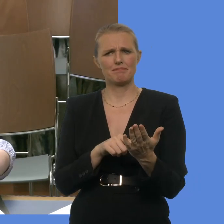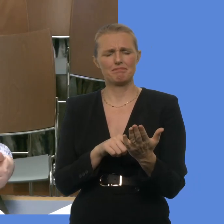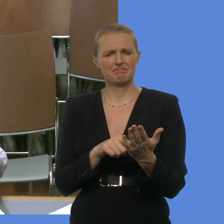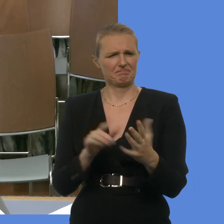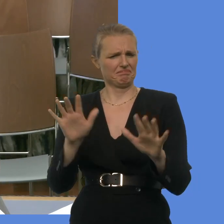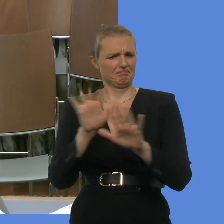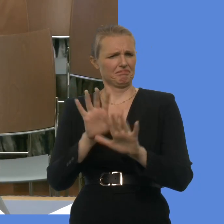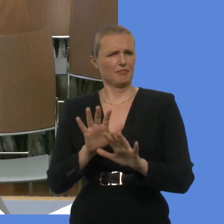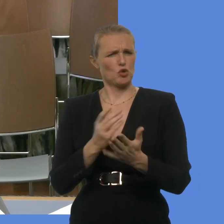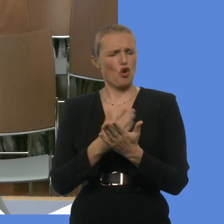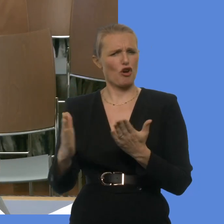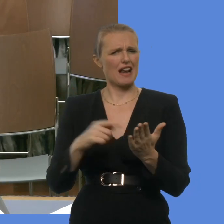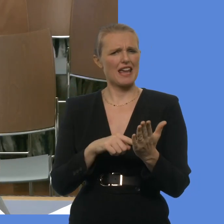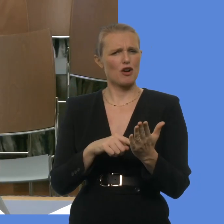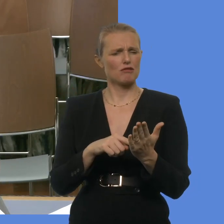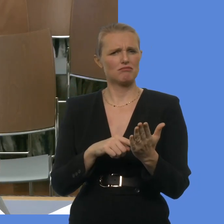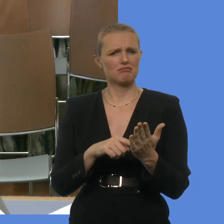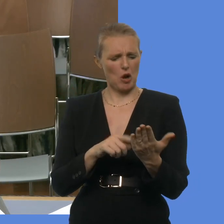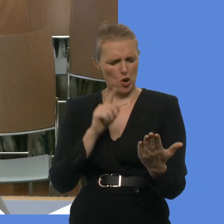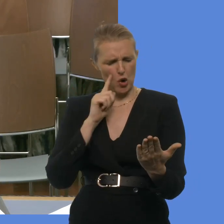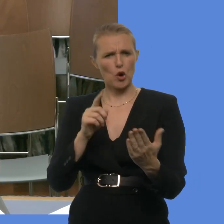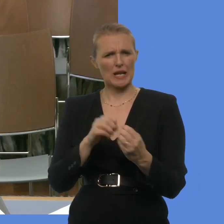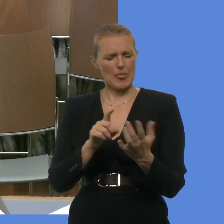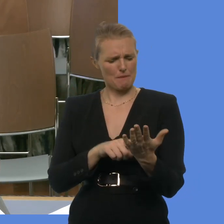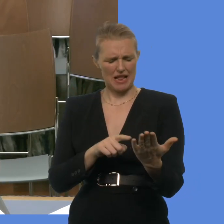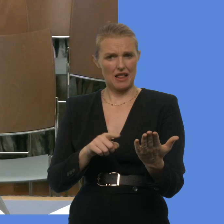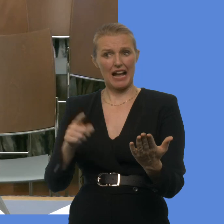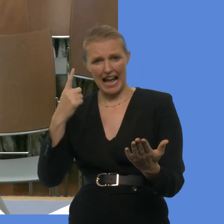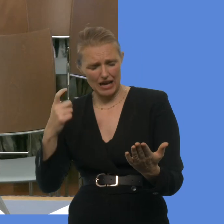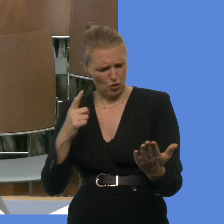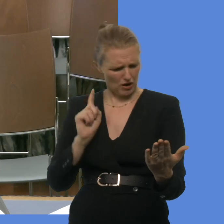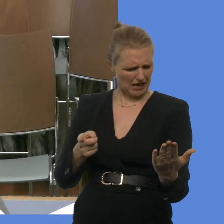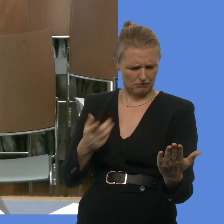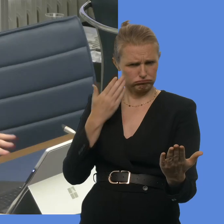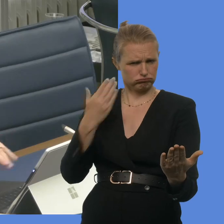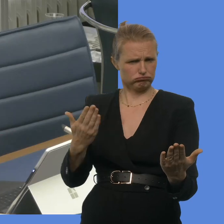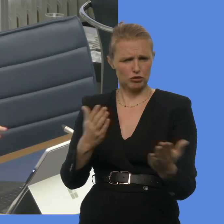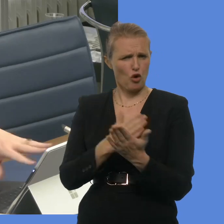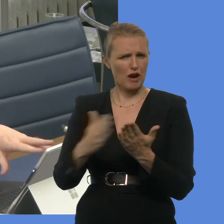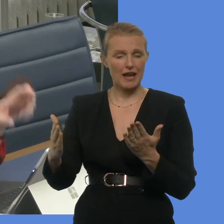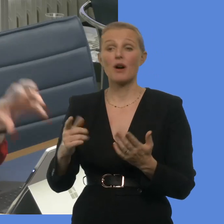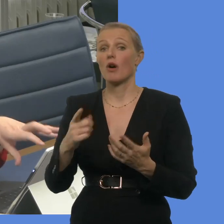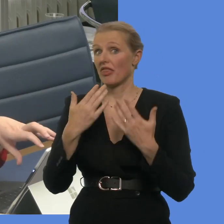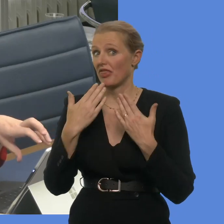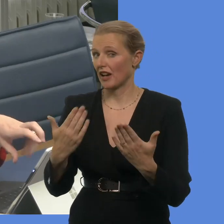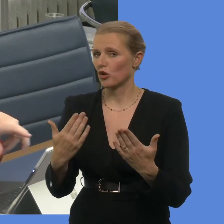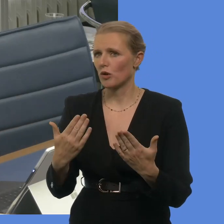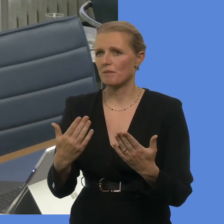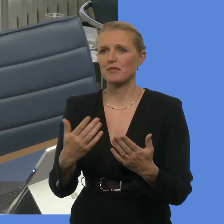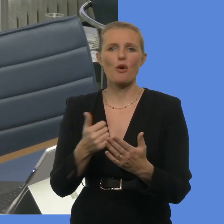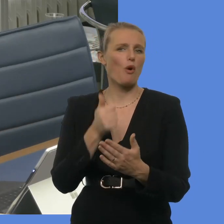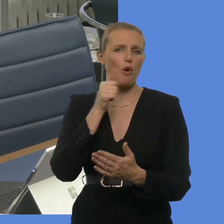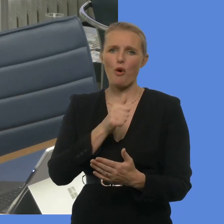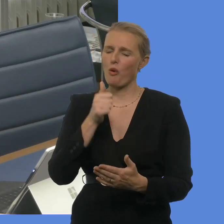ambiguity going through looking at the bill as a whole. No, I thank you very much. And as always, the questions that are